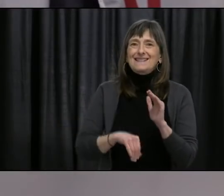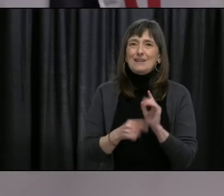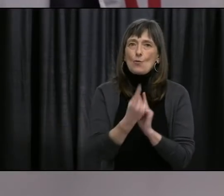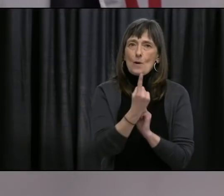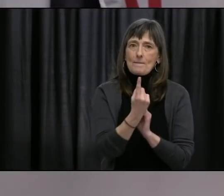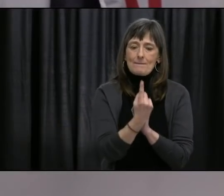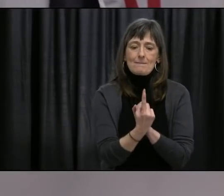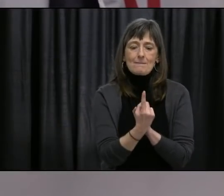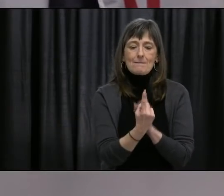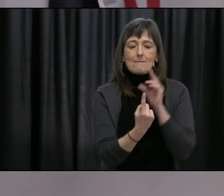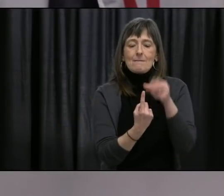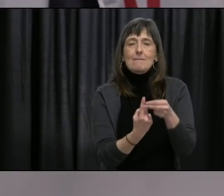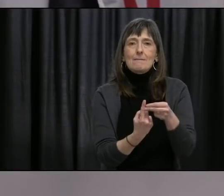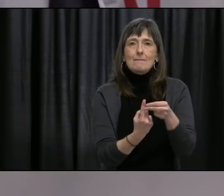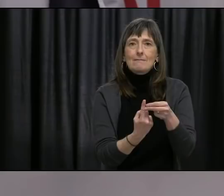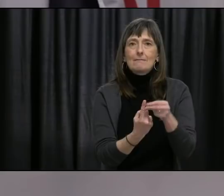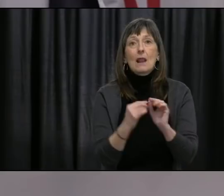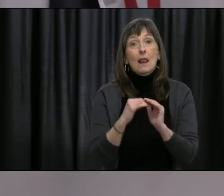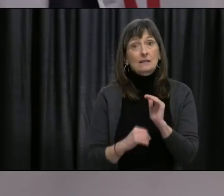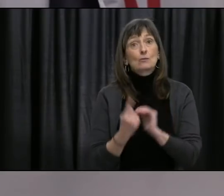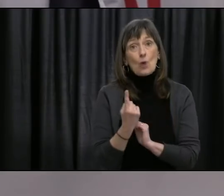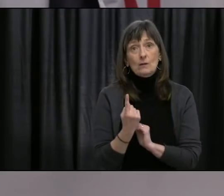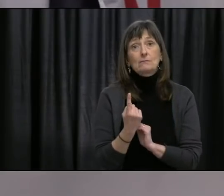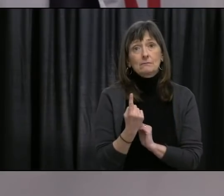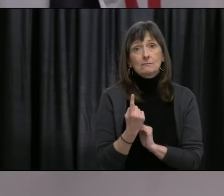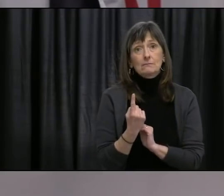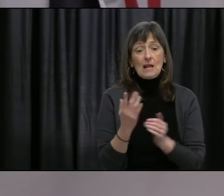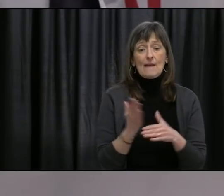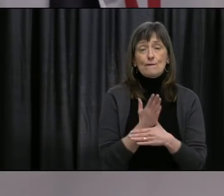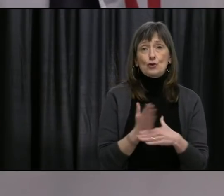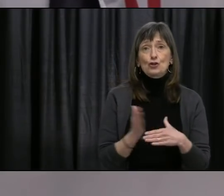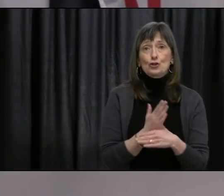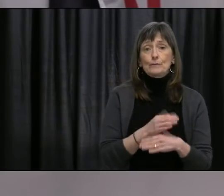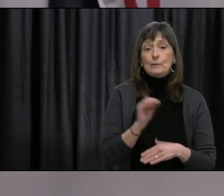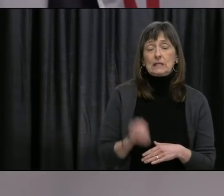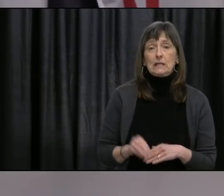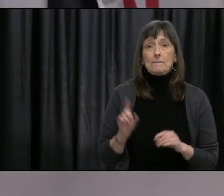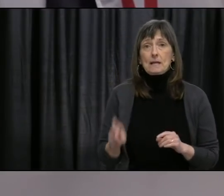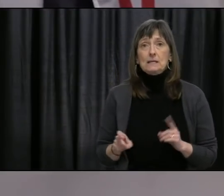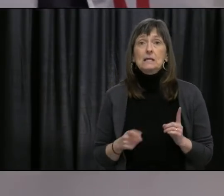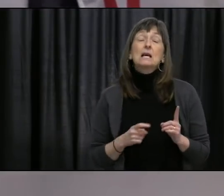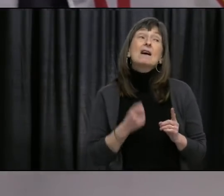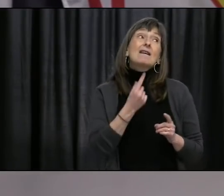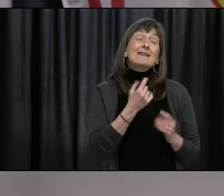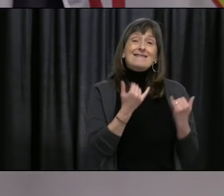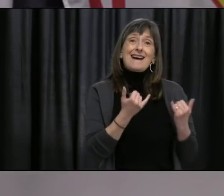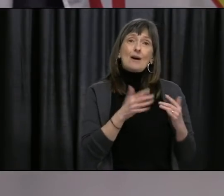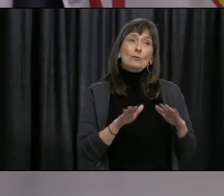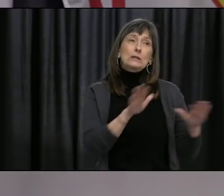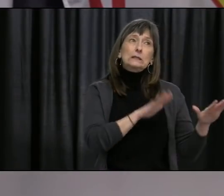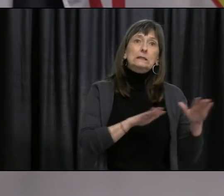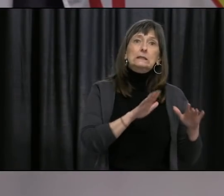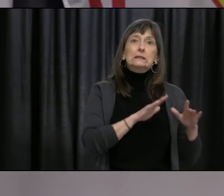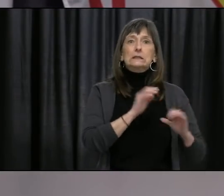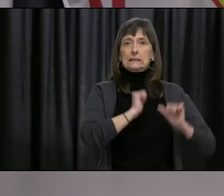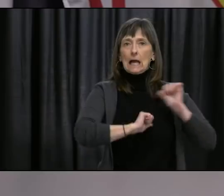level for a period of time, and that changes as obviously the epidemiology changes.